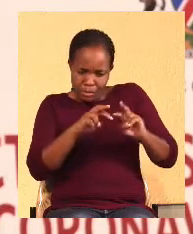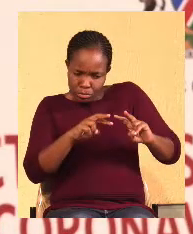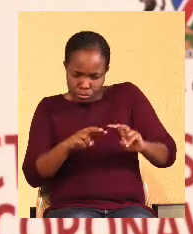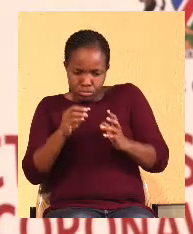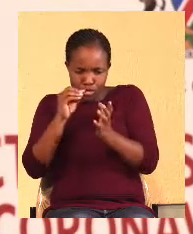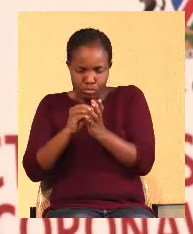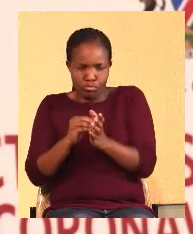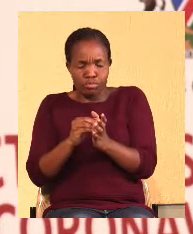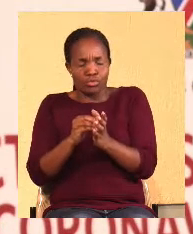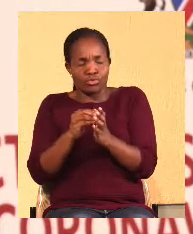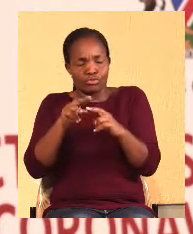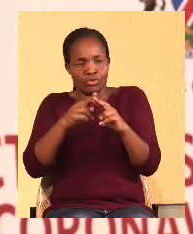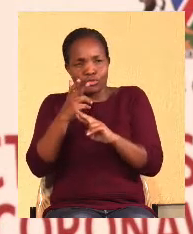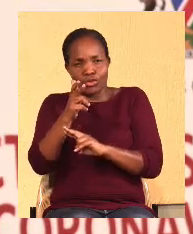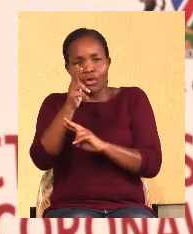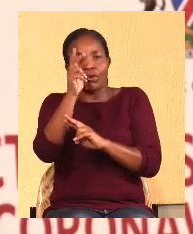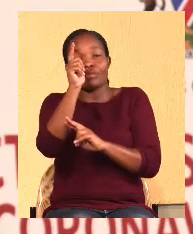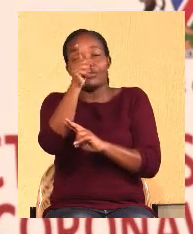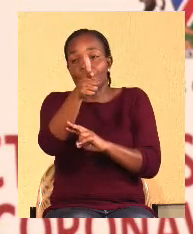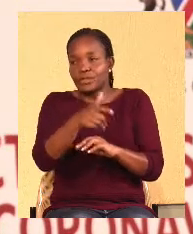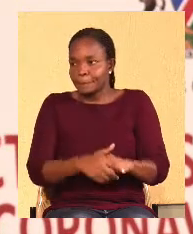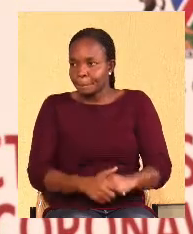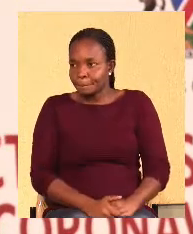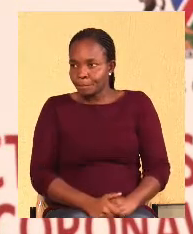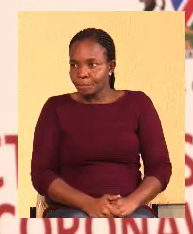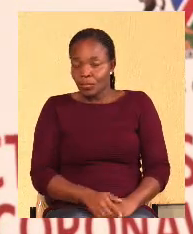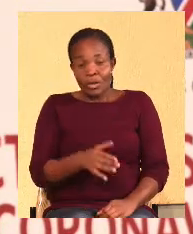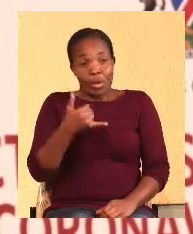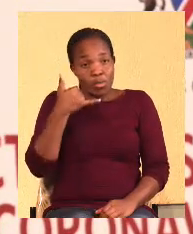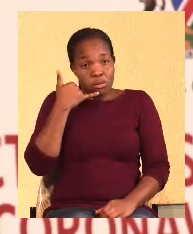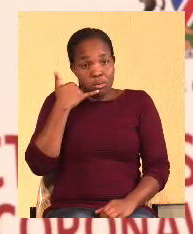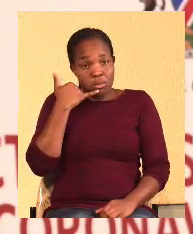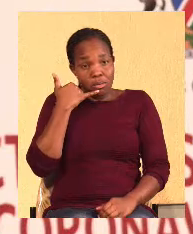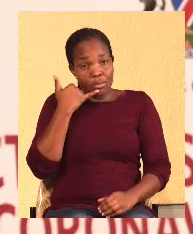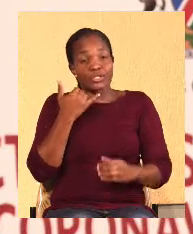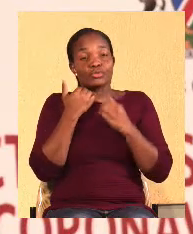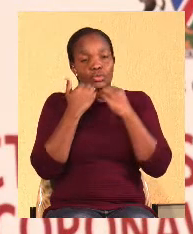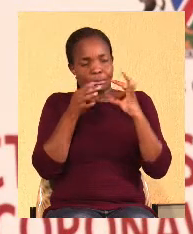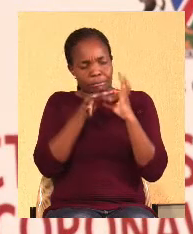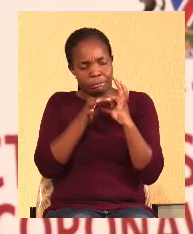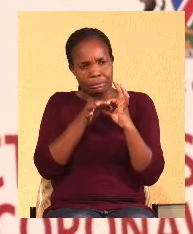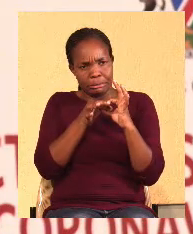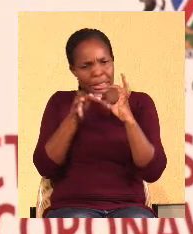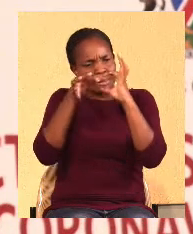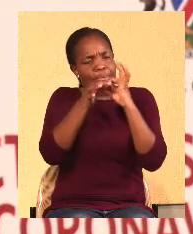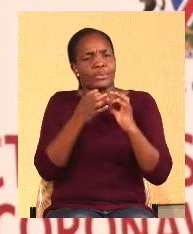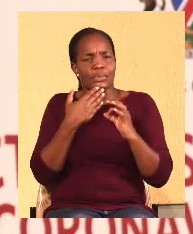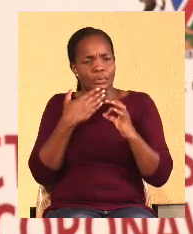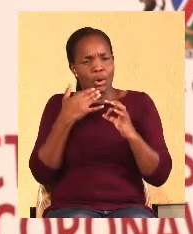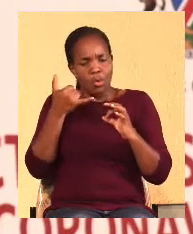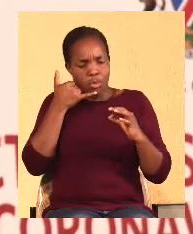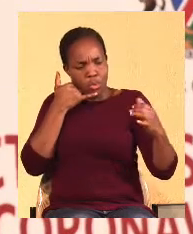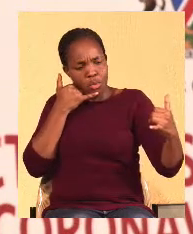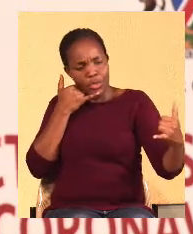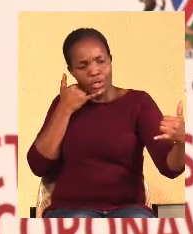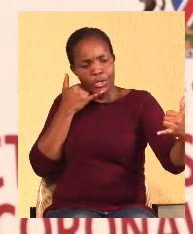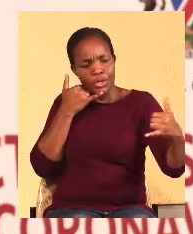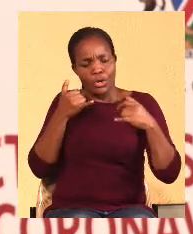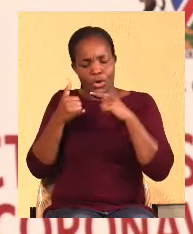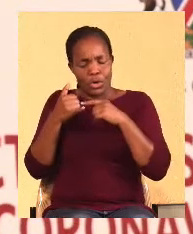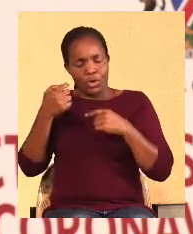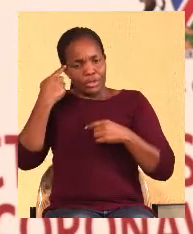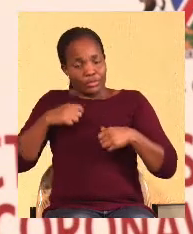This hotline is really a very important link between the community and the Minister of Health